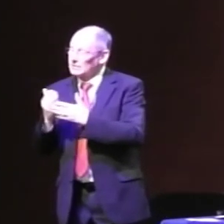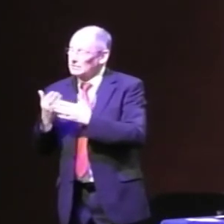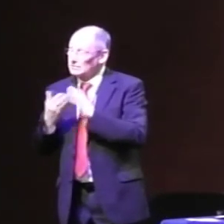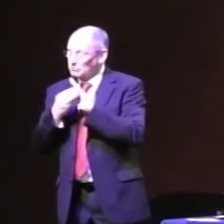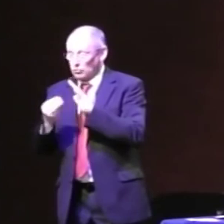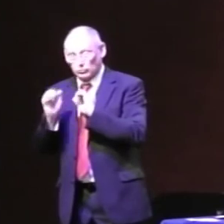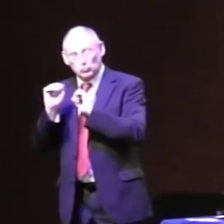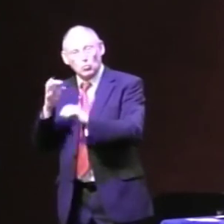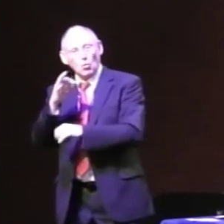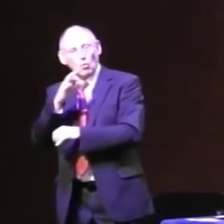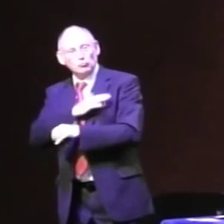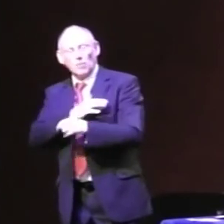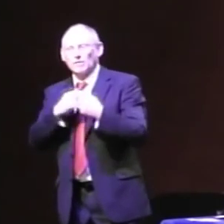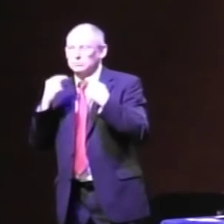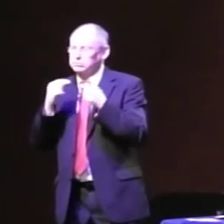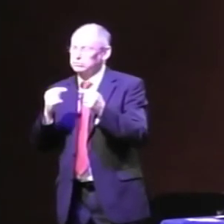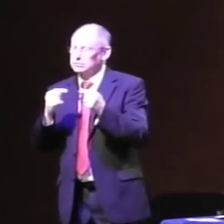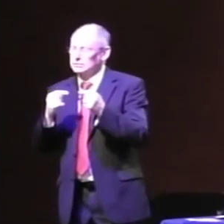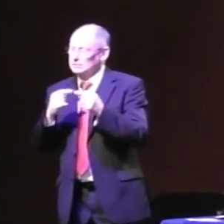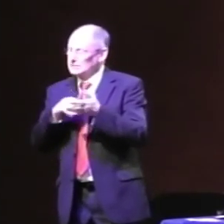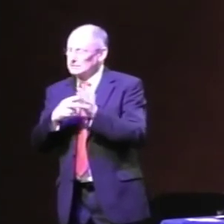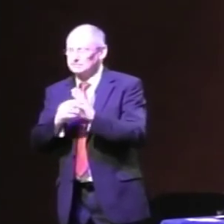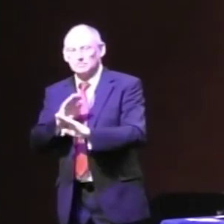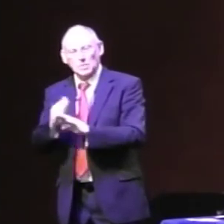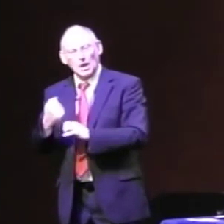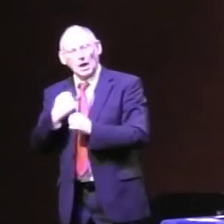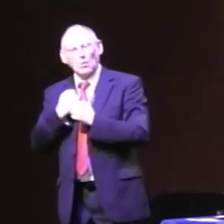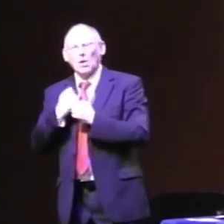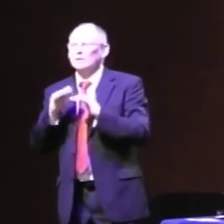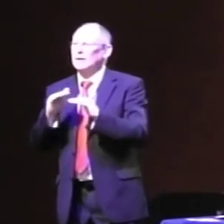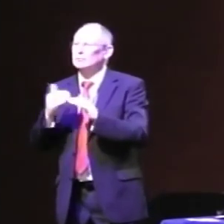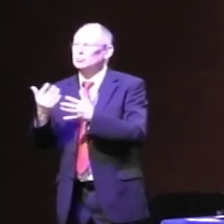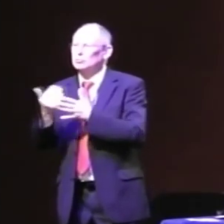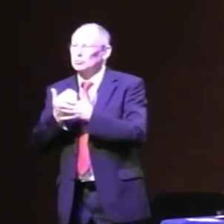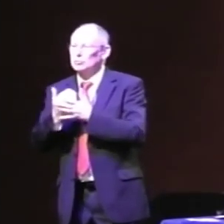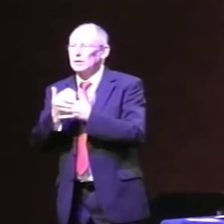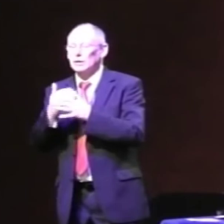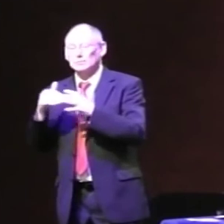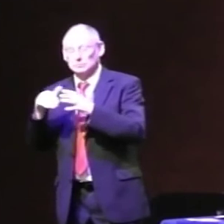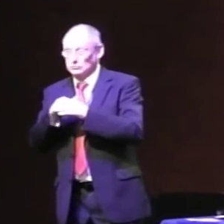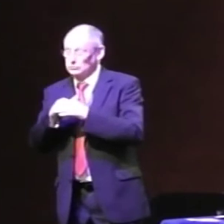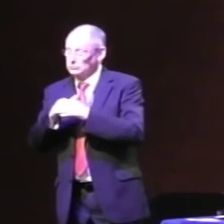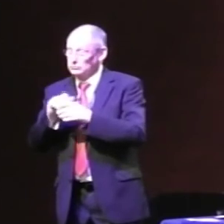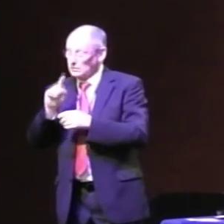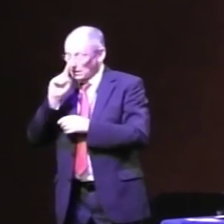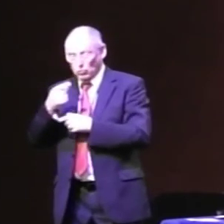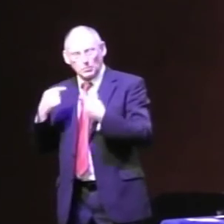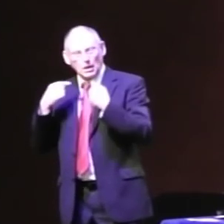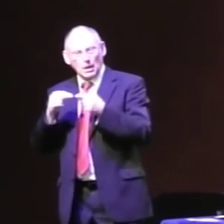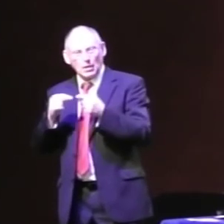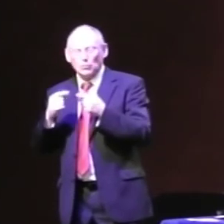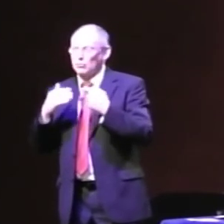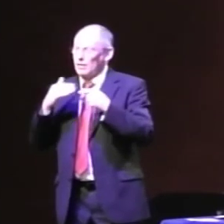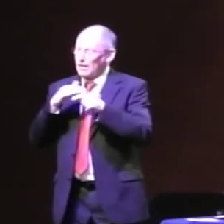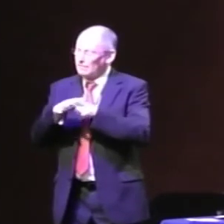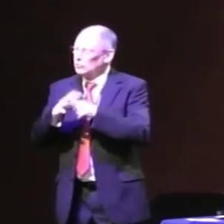a profit-driven, unaccountable system. Congress, our national security and criminal justice system cannot be allowed to be influenced,